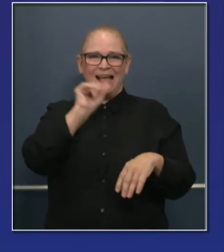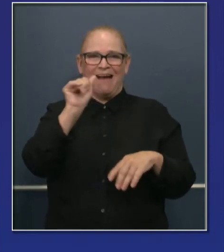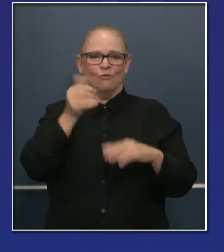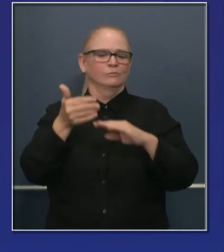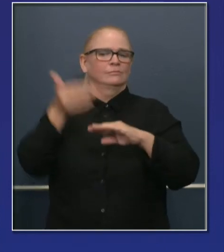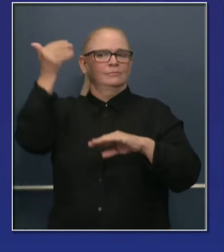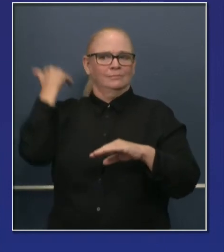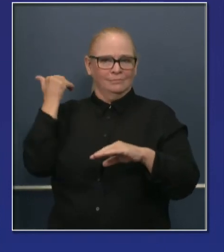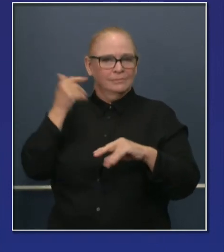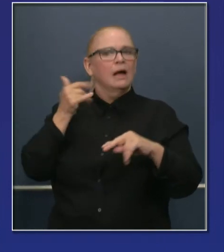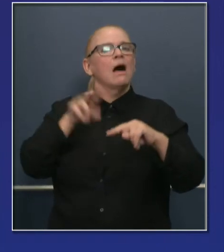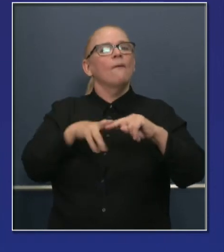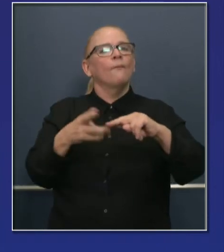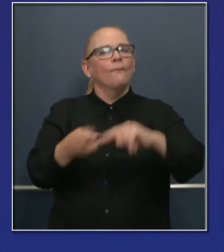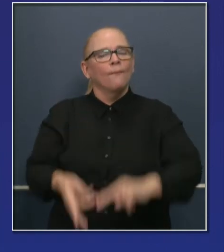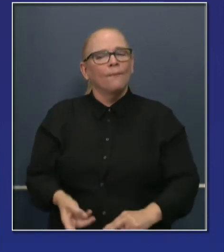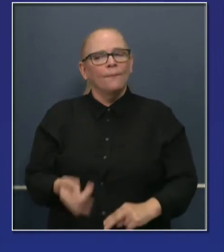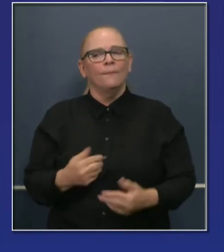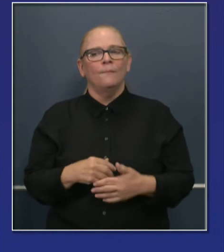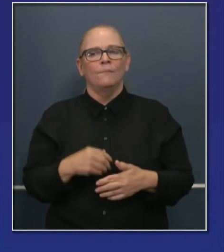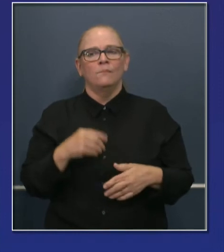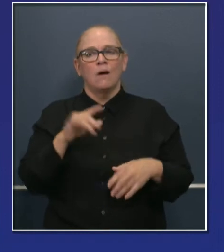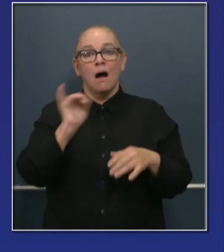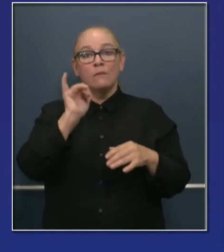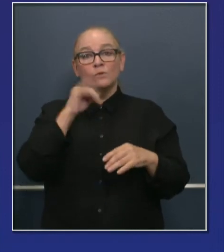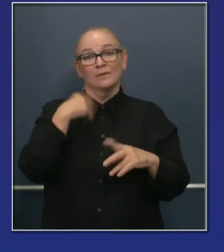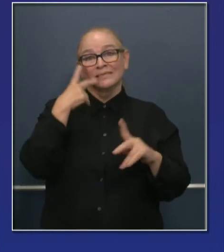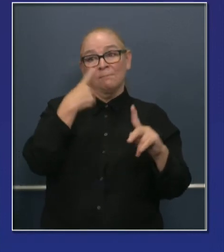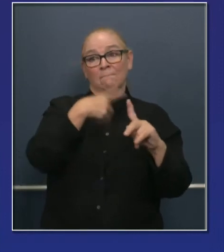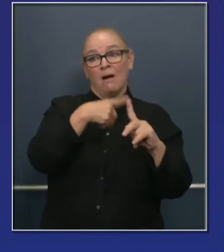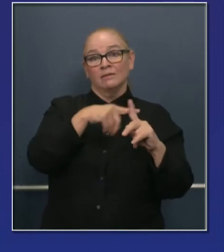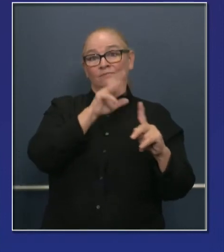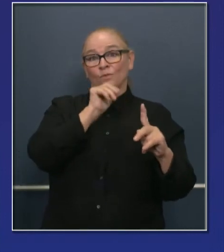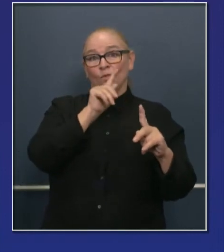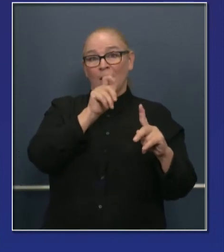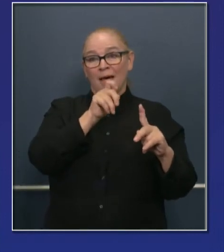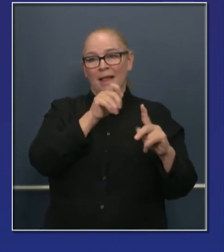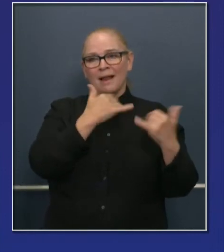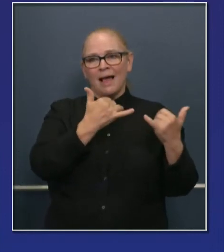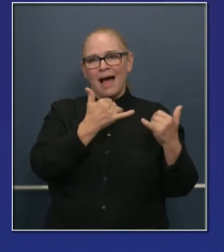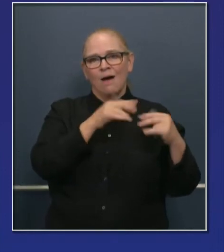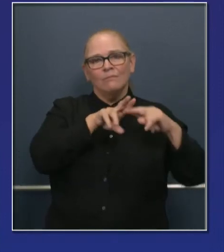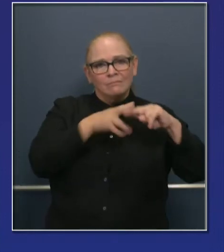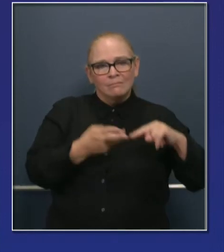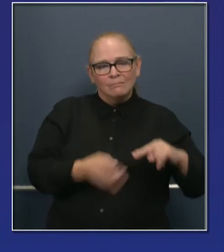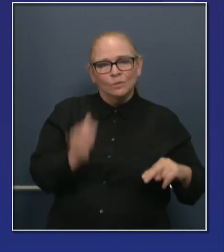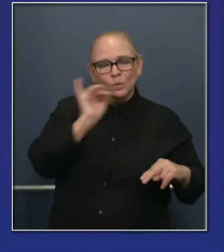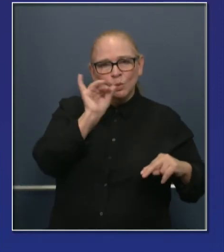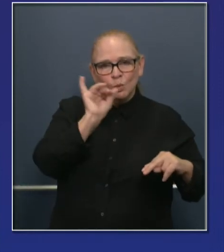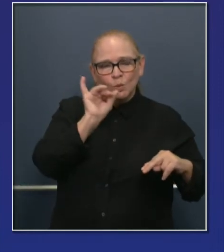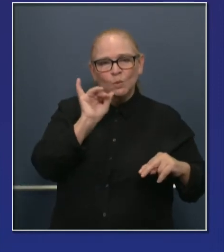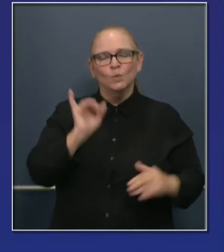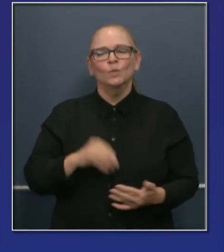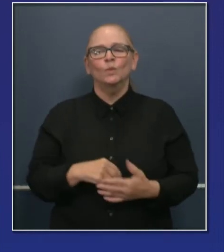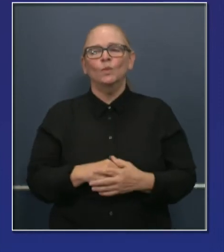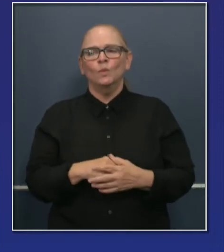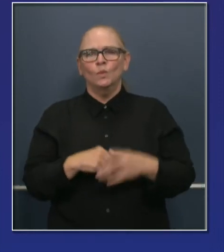also seen a decline as we've increased our daily average tests. And you can see the